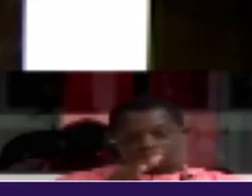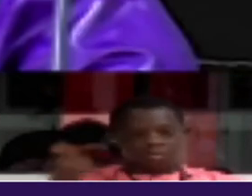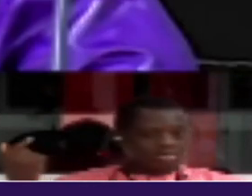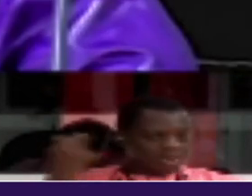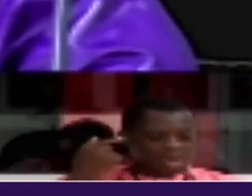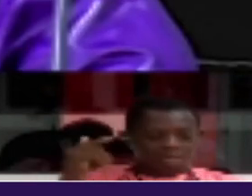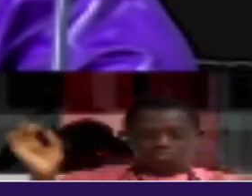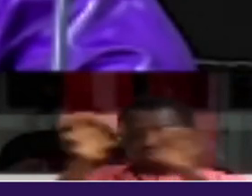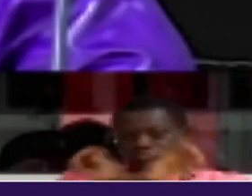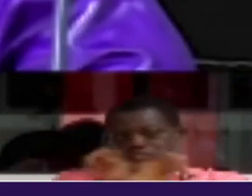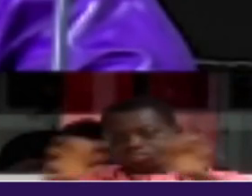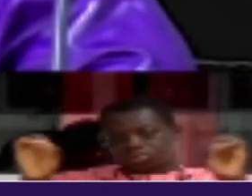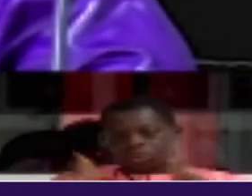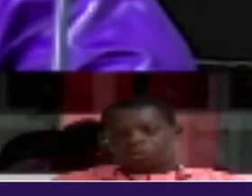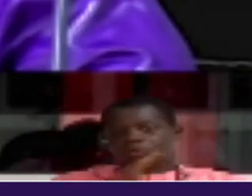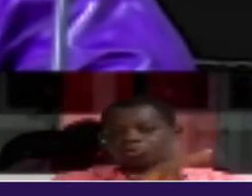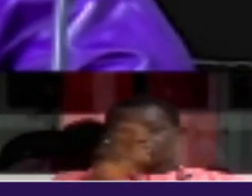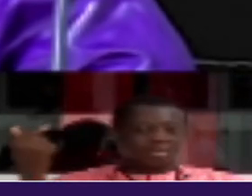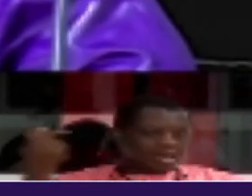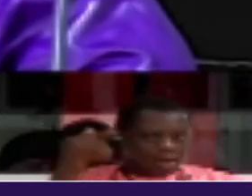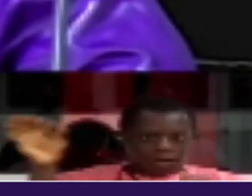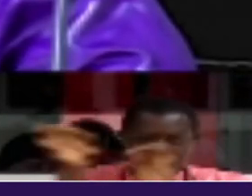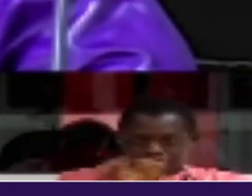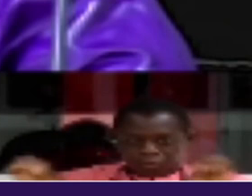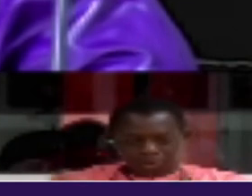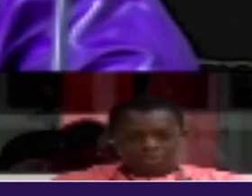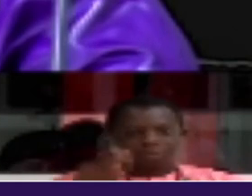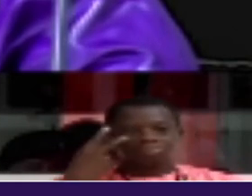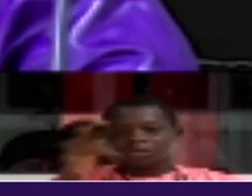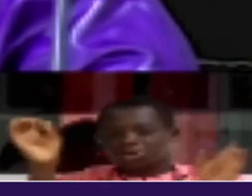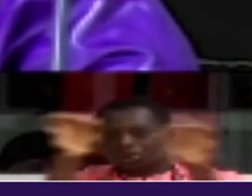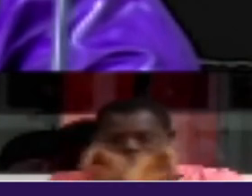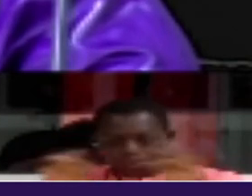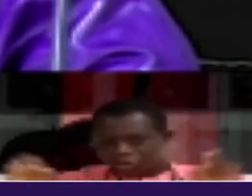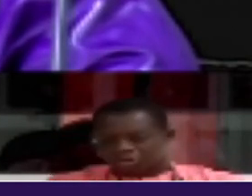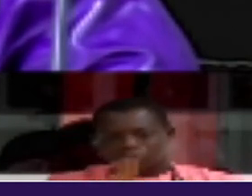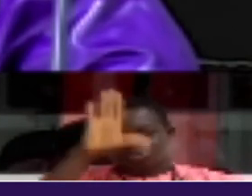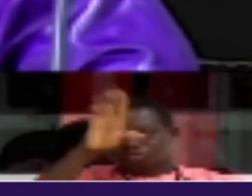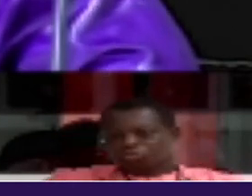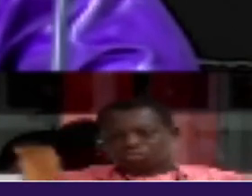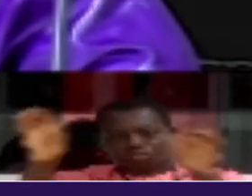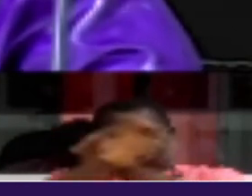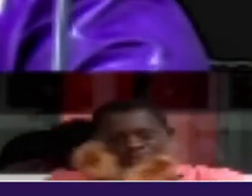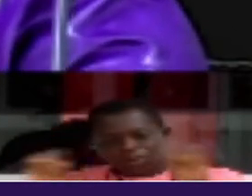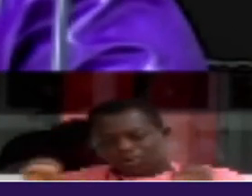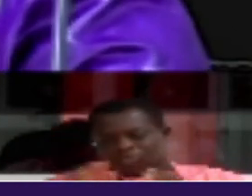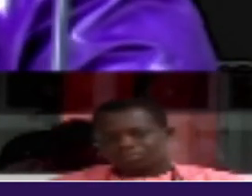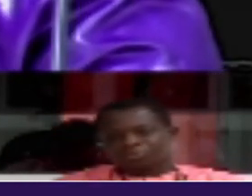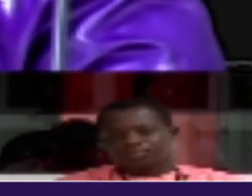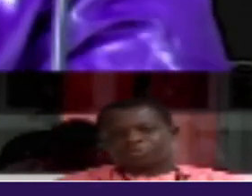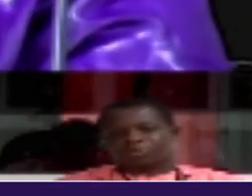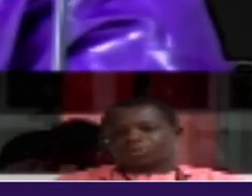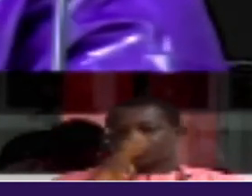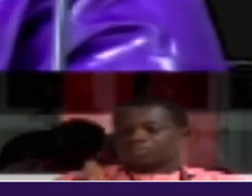You wouldn't hear anything, you wouldn't see anything, you wouldn't do anything. It's not that I don't hear anything.